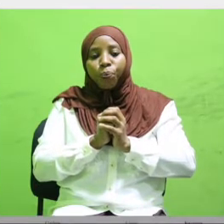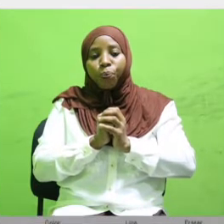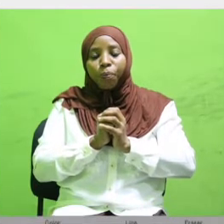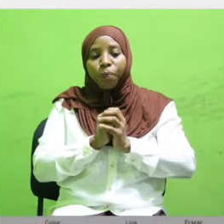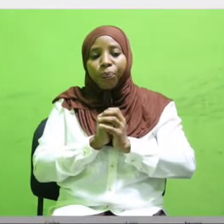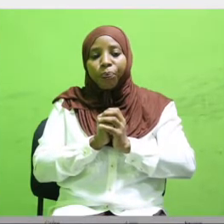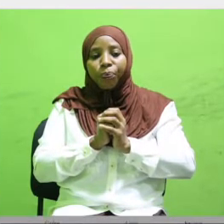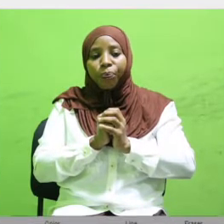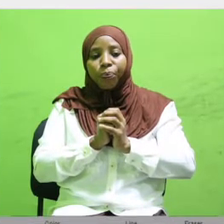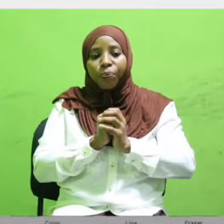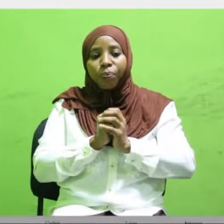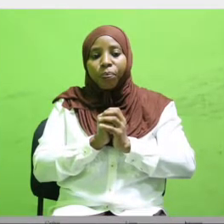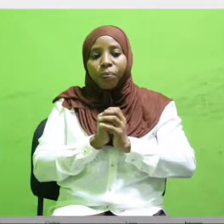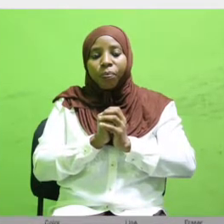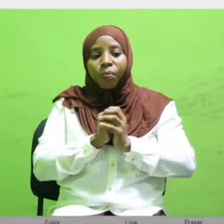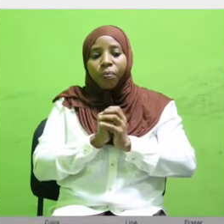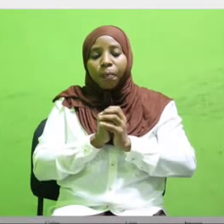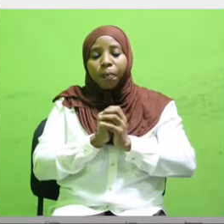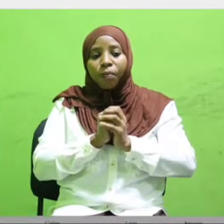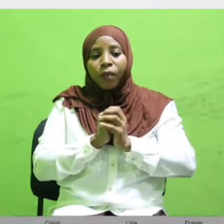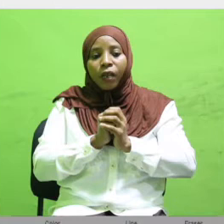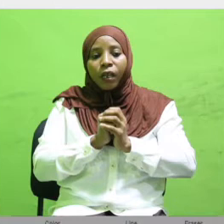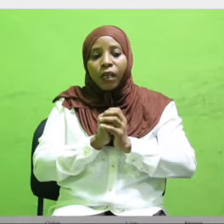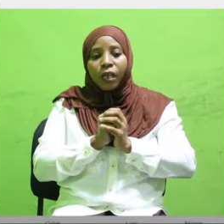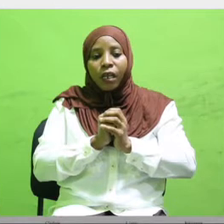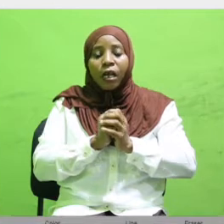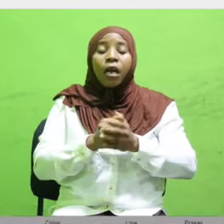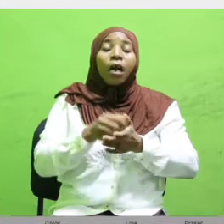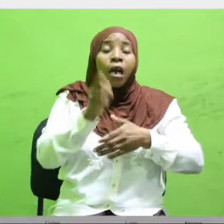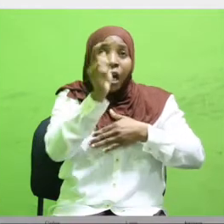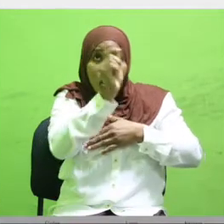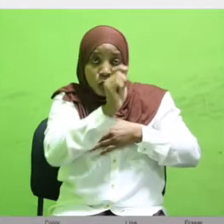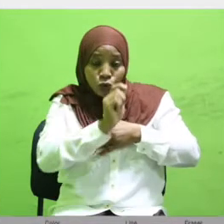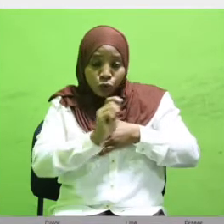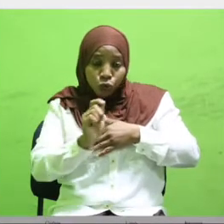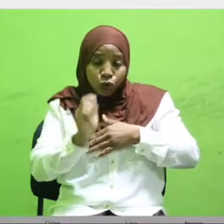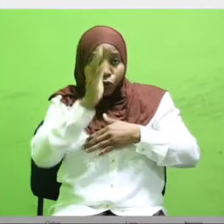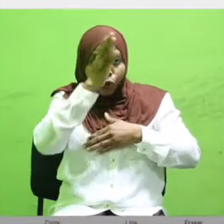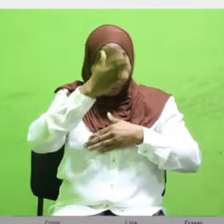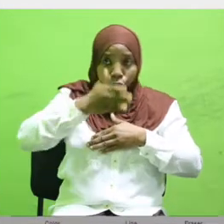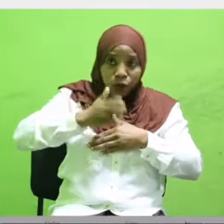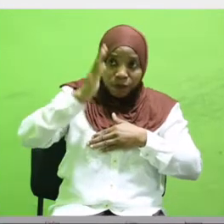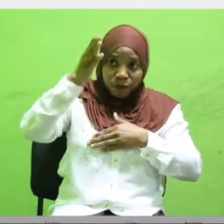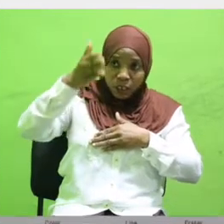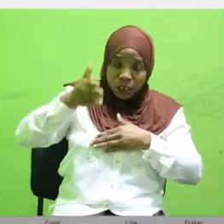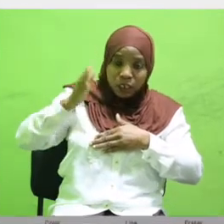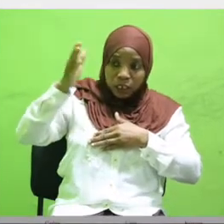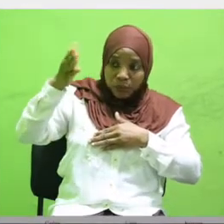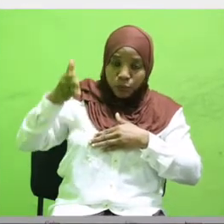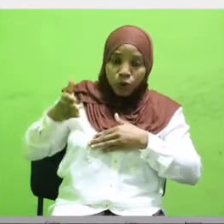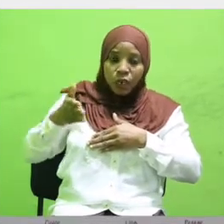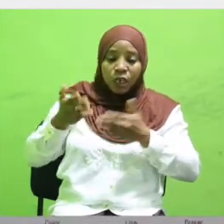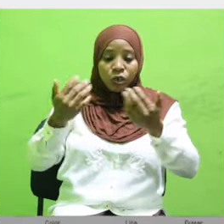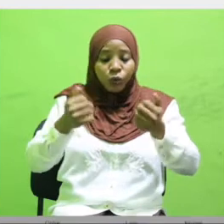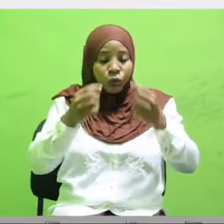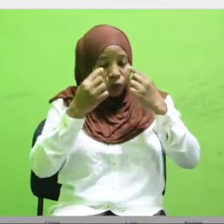other organisms. So you can draw a table like this, or you can just begin by writing the